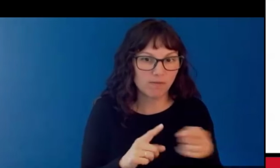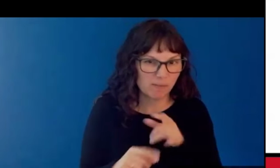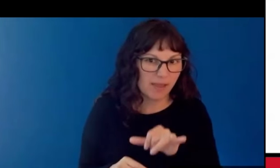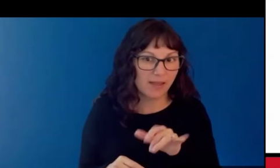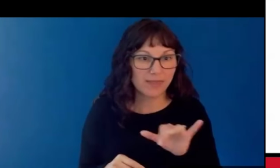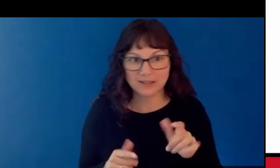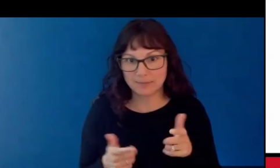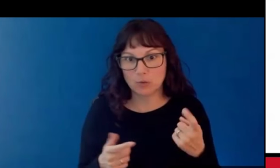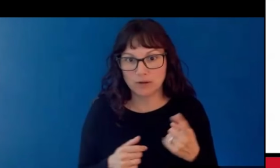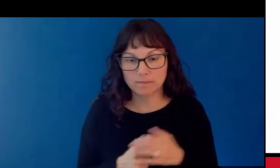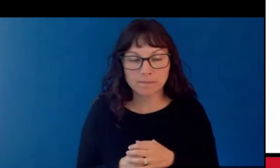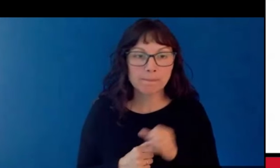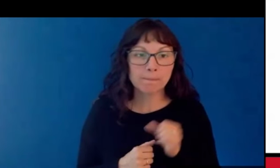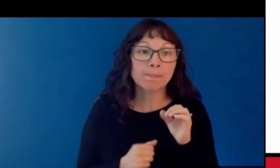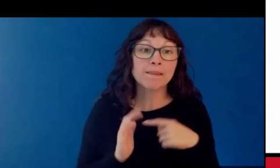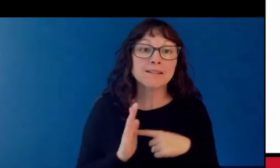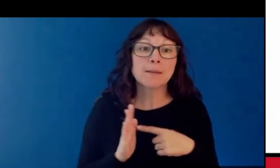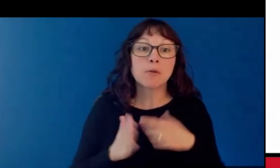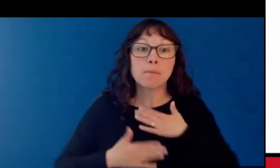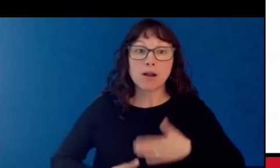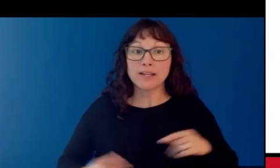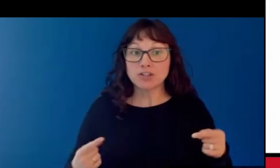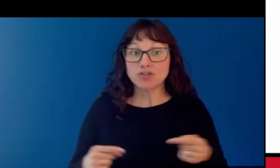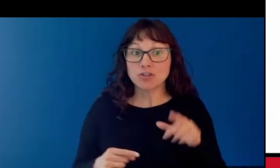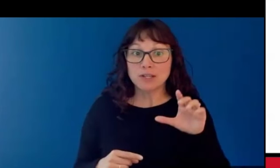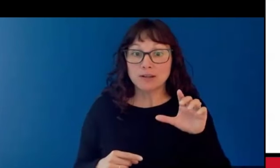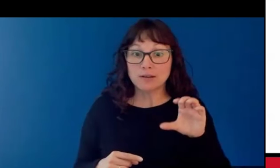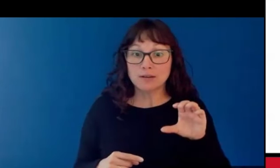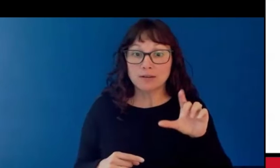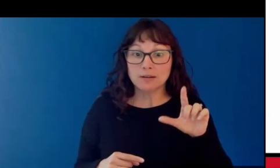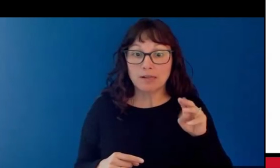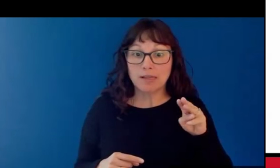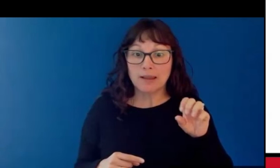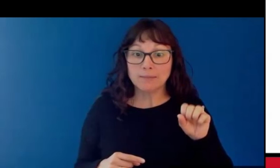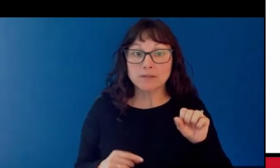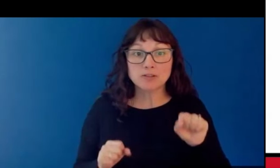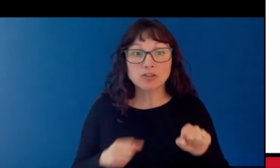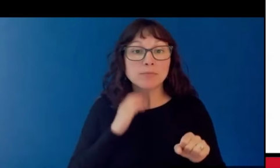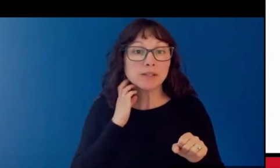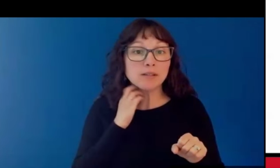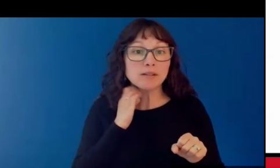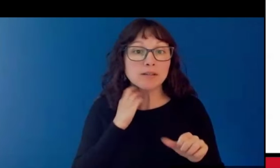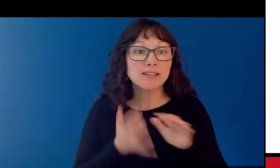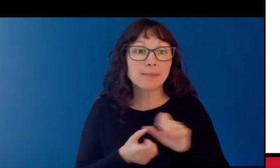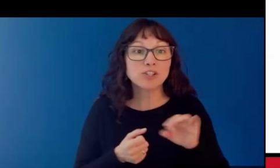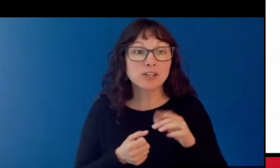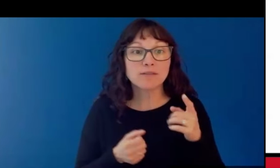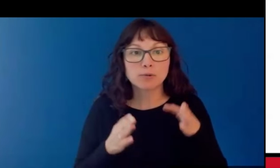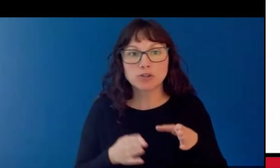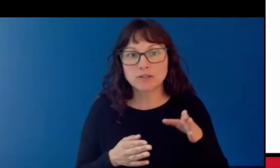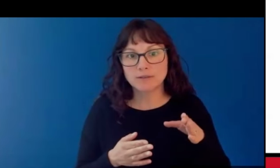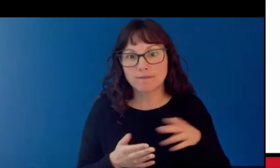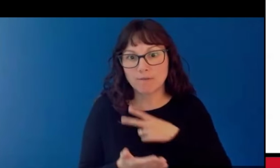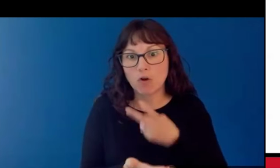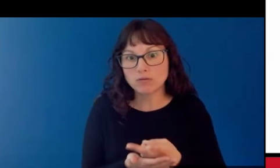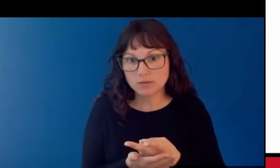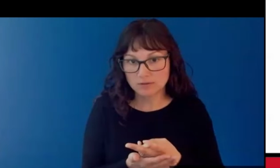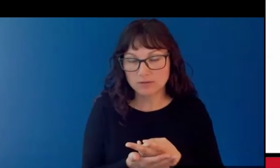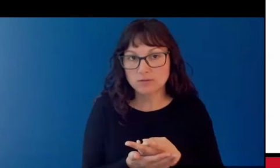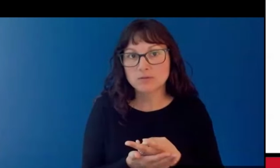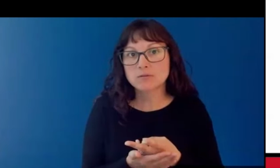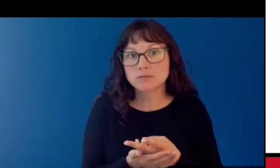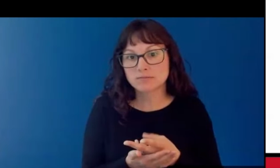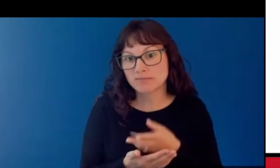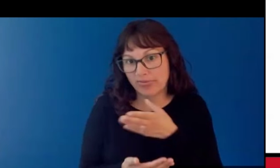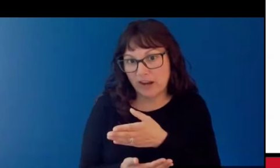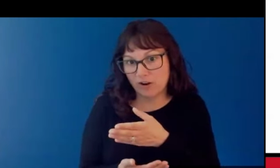Um, so, for example, bodily injury claims include claims for damage that result when somebody falls